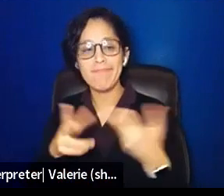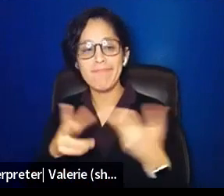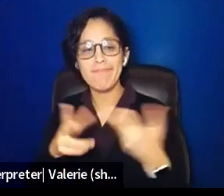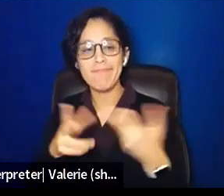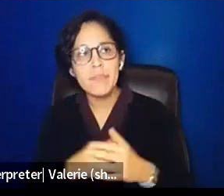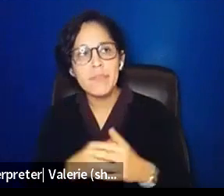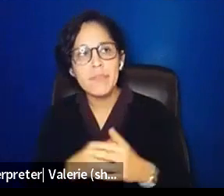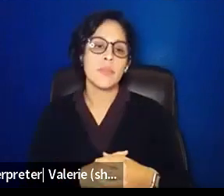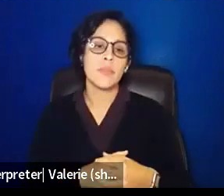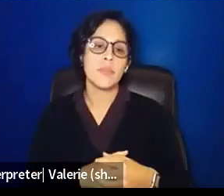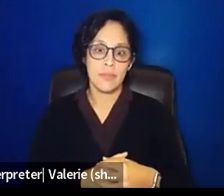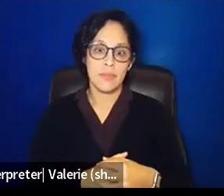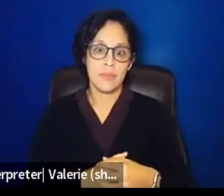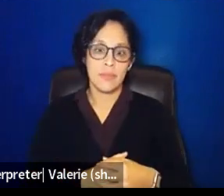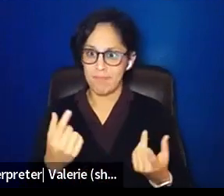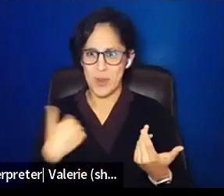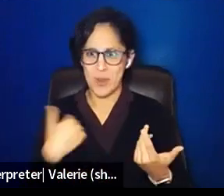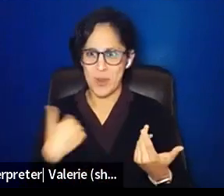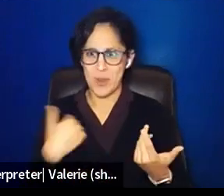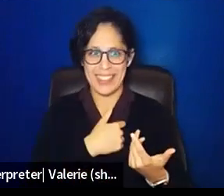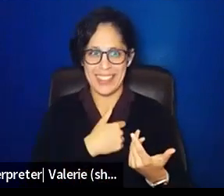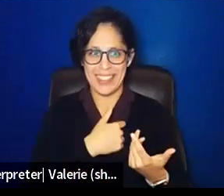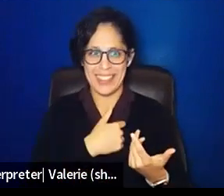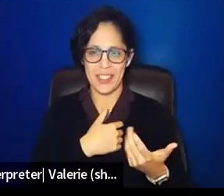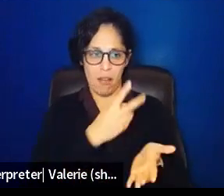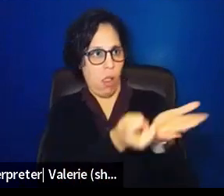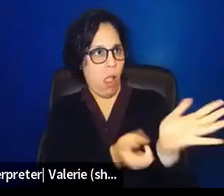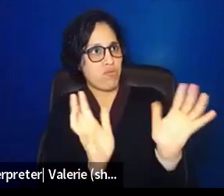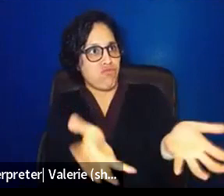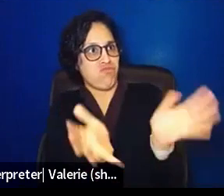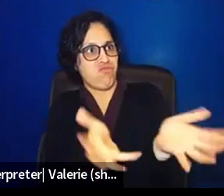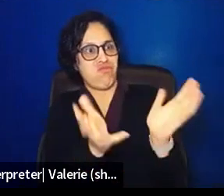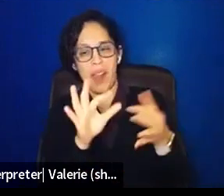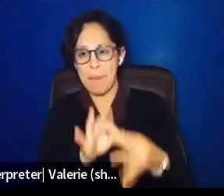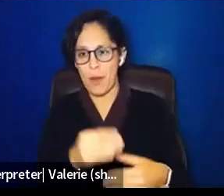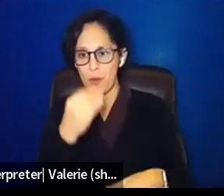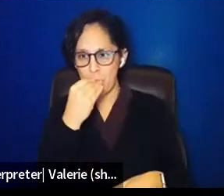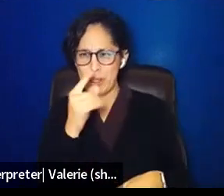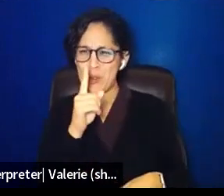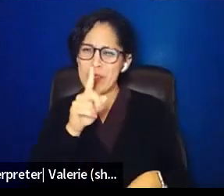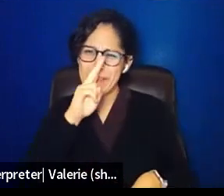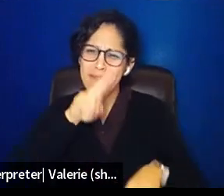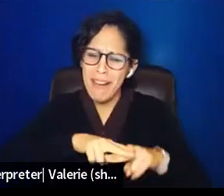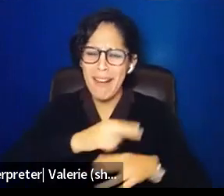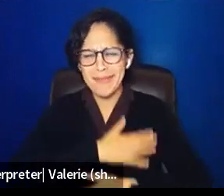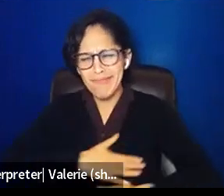I think we will just go hard talking about food, and that is really fun and brings me a lot of joy.